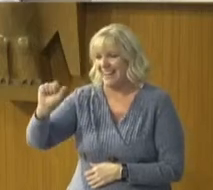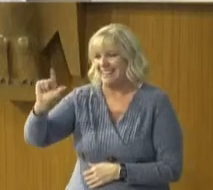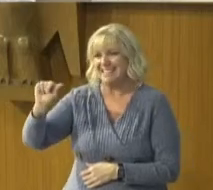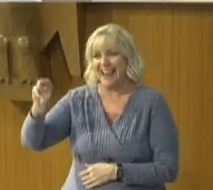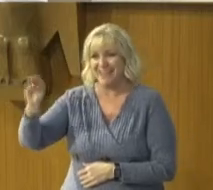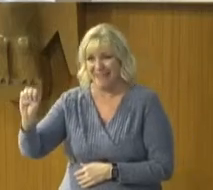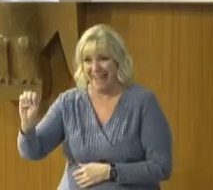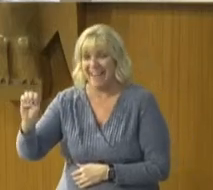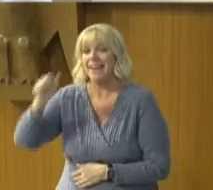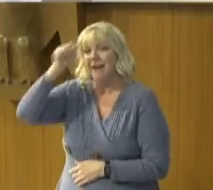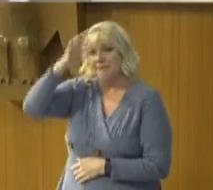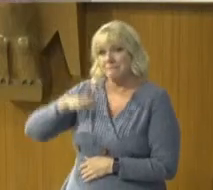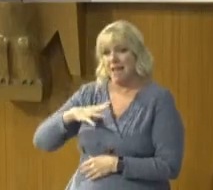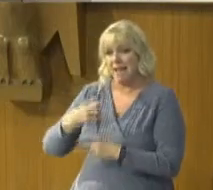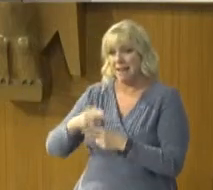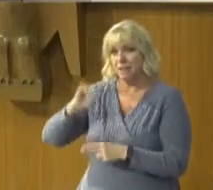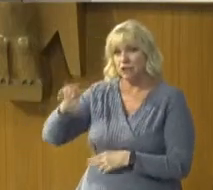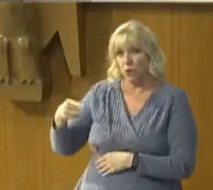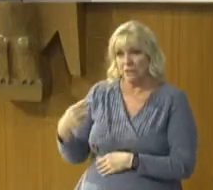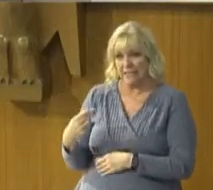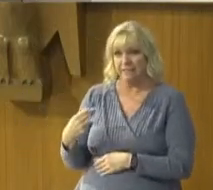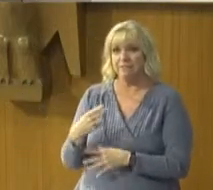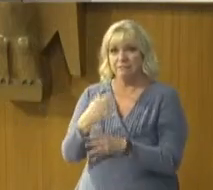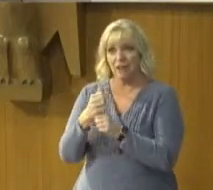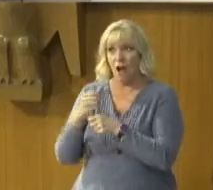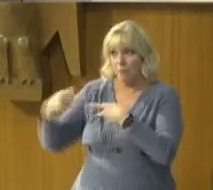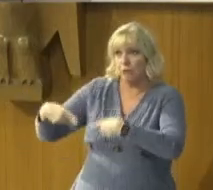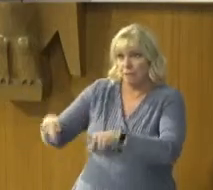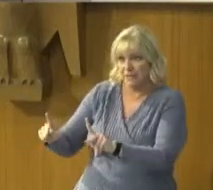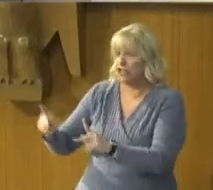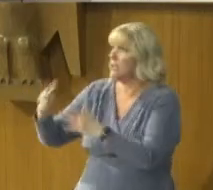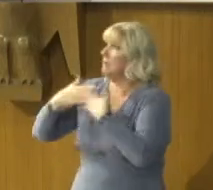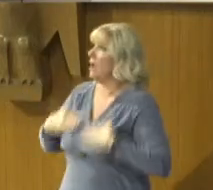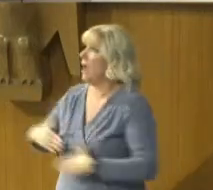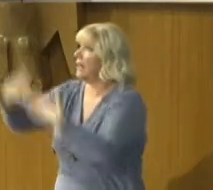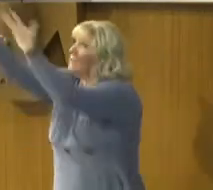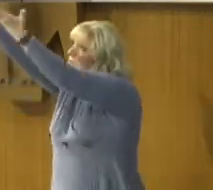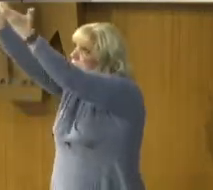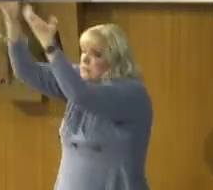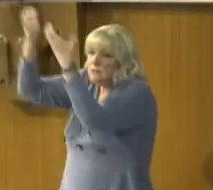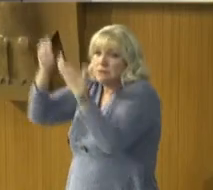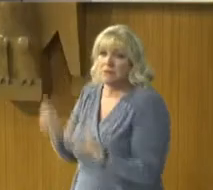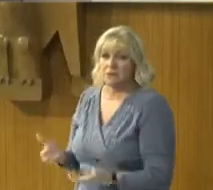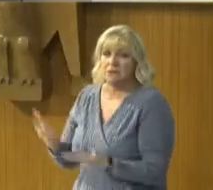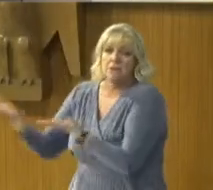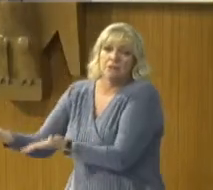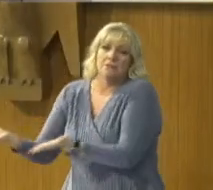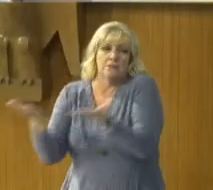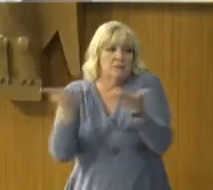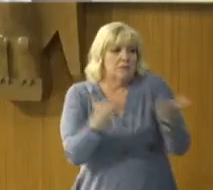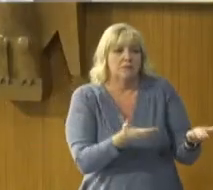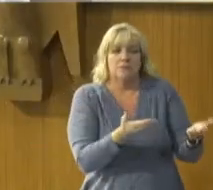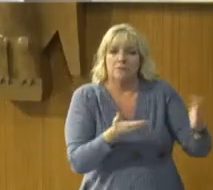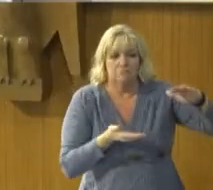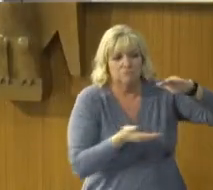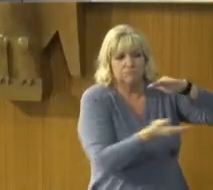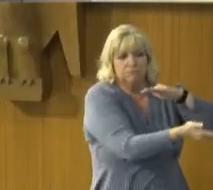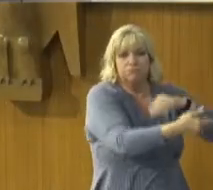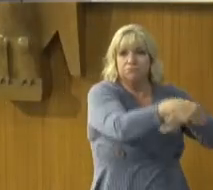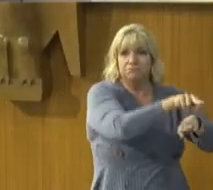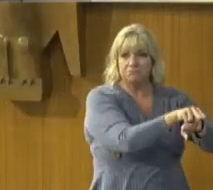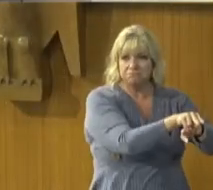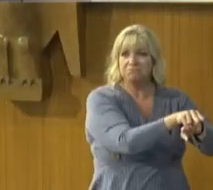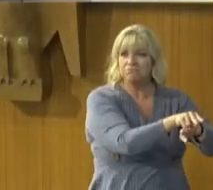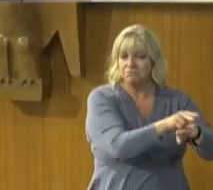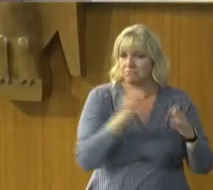man named Joseph received permission from Pilate to take Jesus' body down from the cross and place it in a rock tomb, which